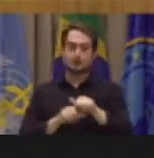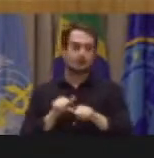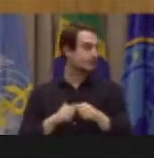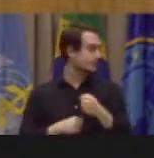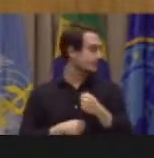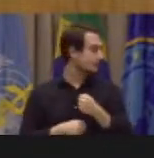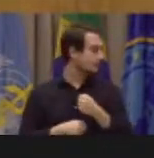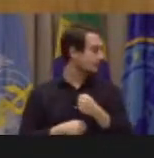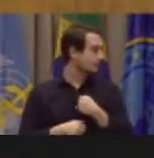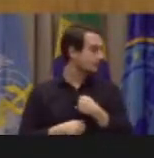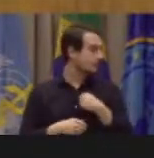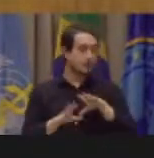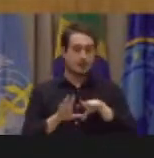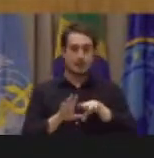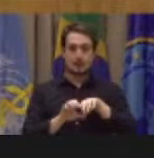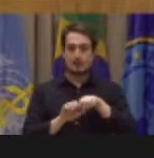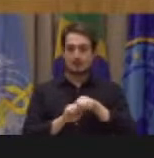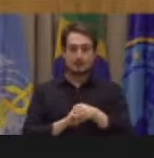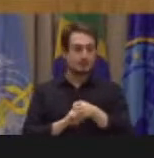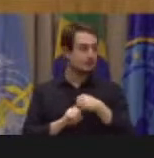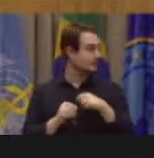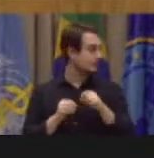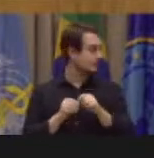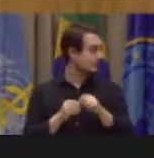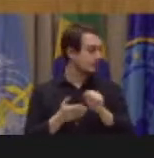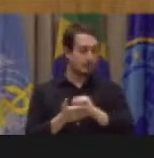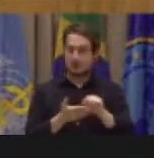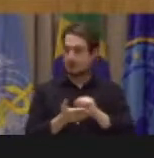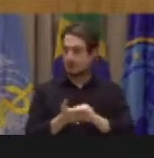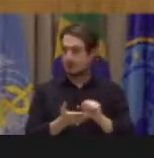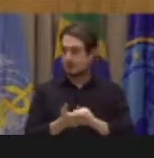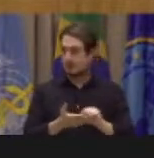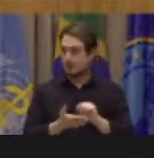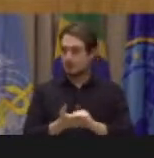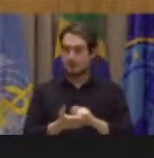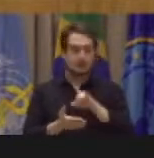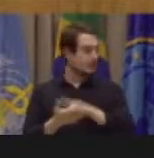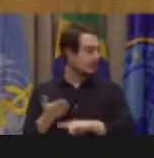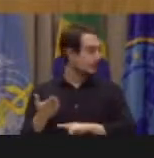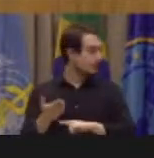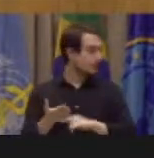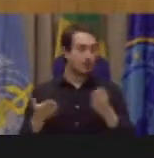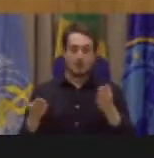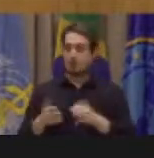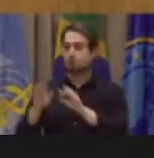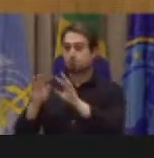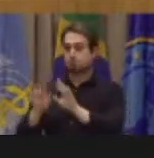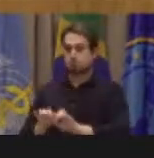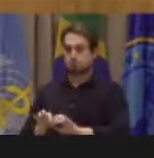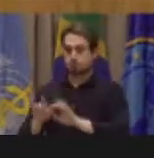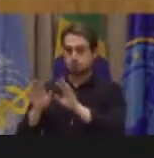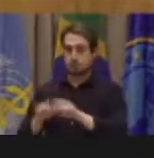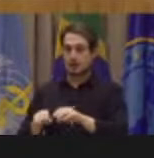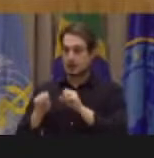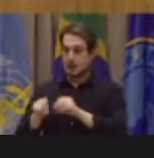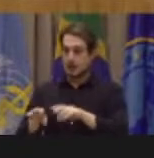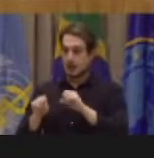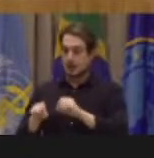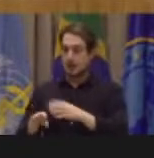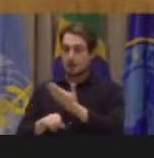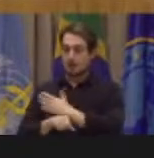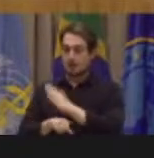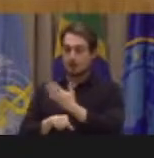education. When I graduated, we used to do things by